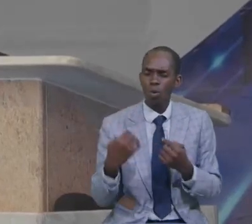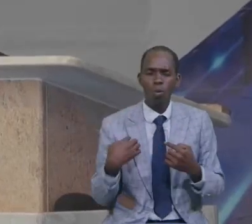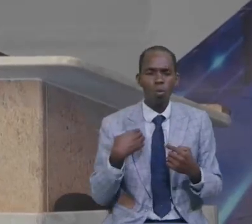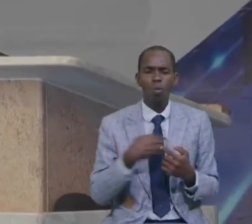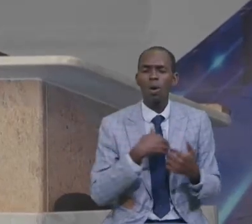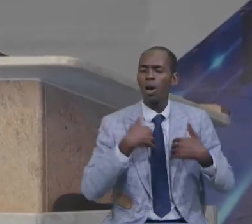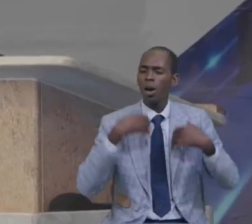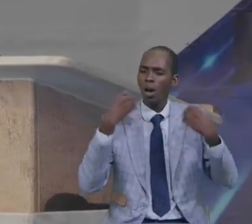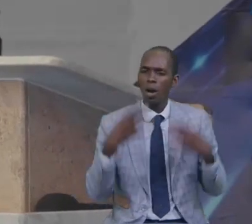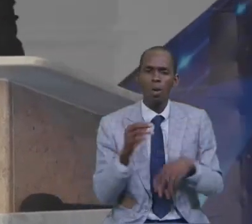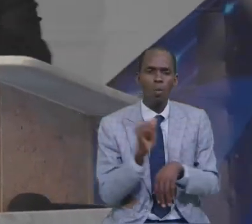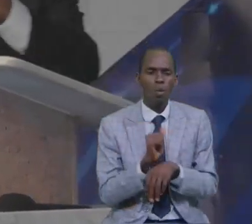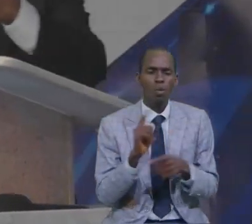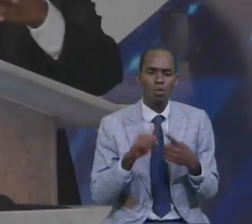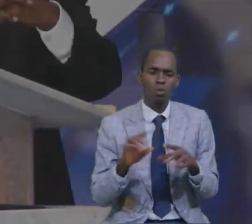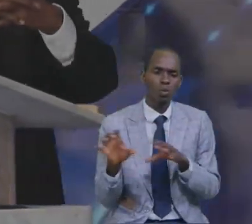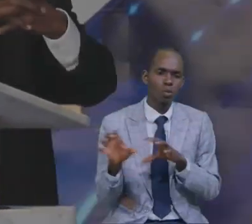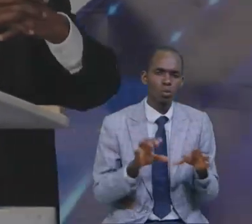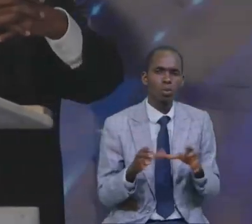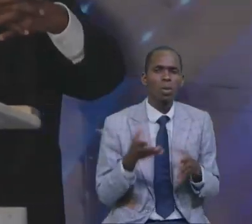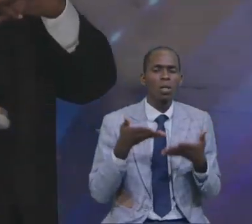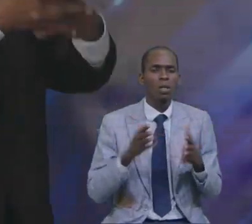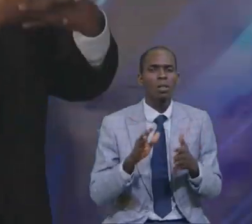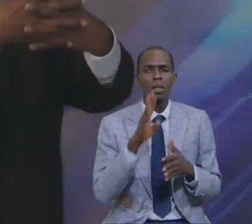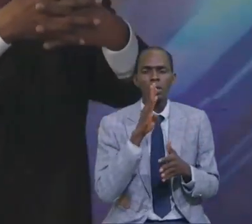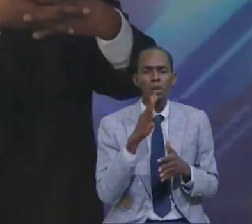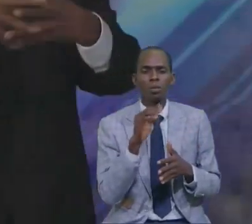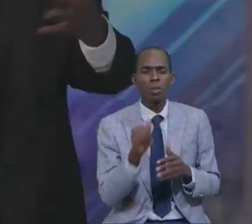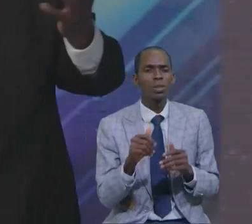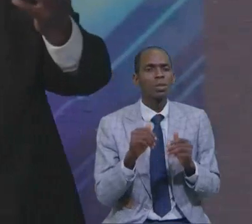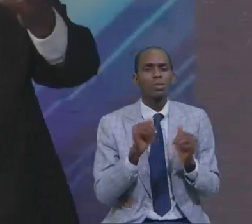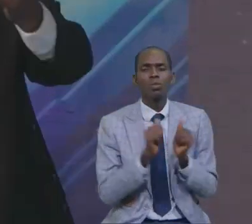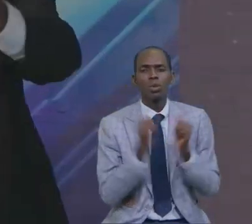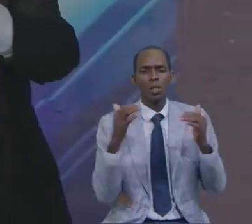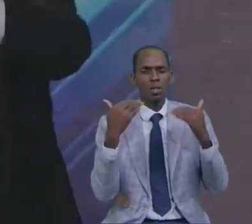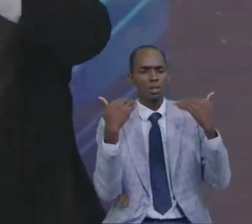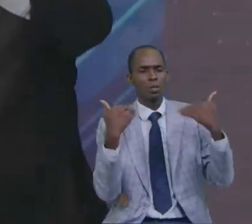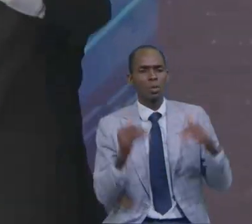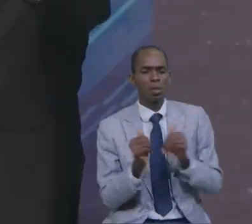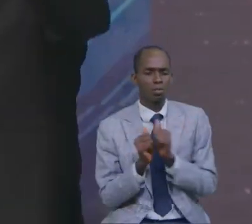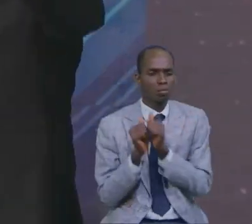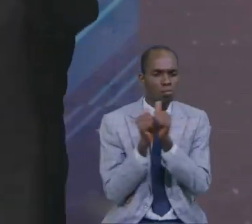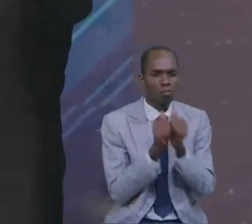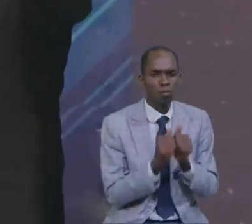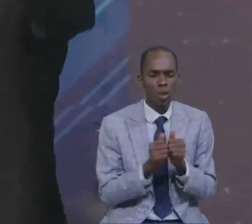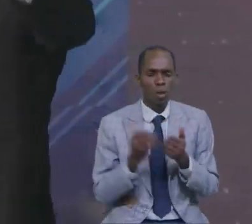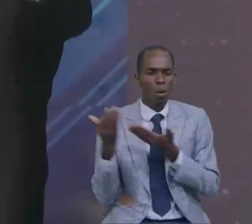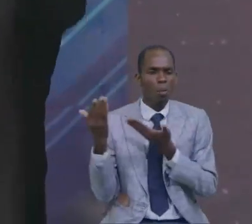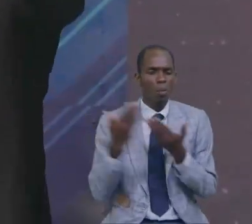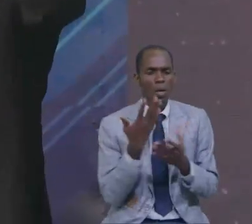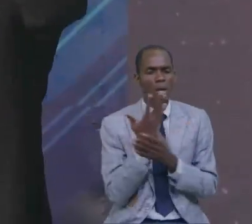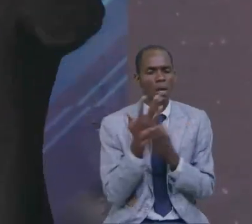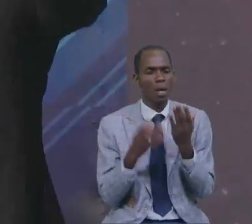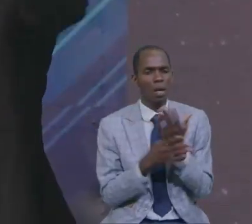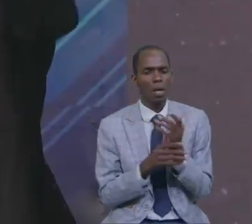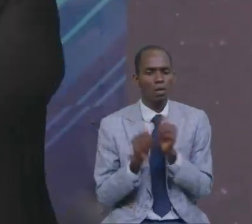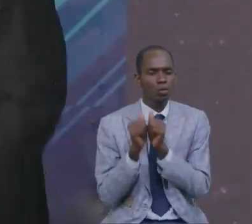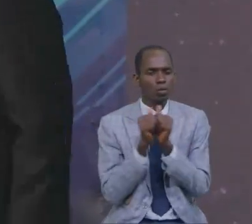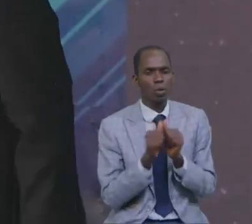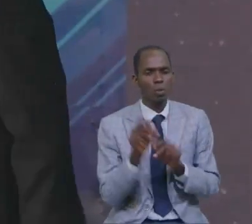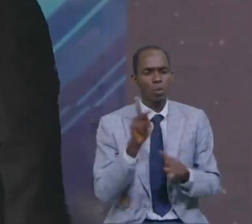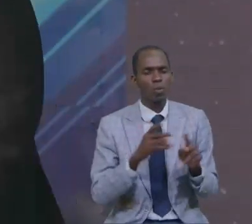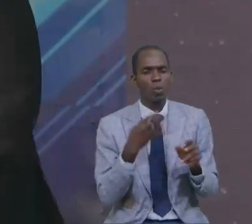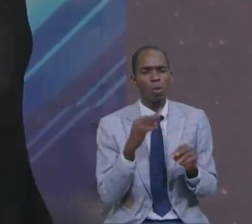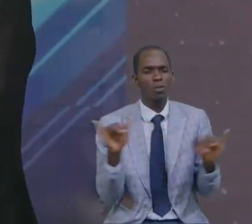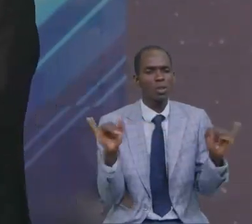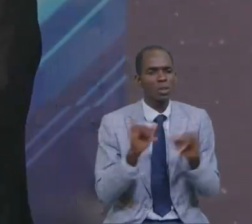hands together, people of the same mind and people of the same concept. And they say, we're going to win